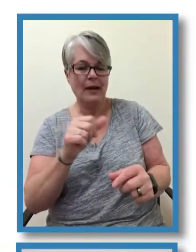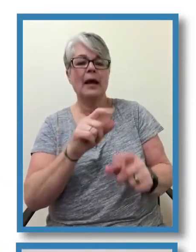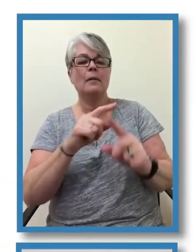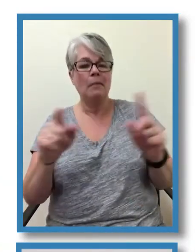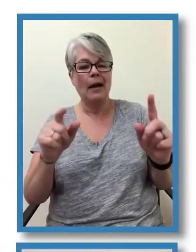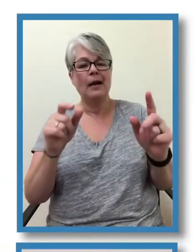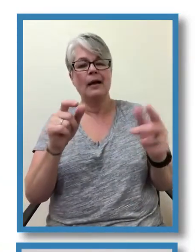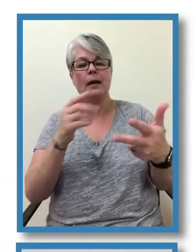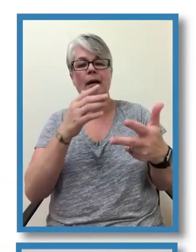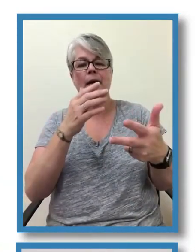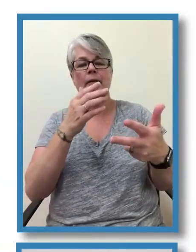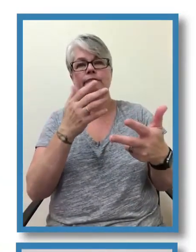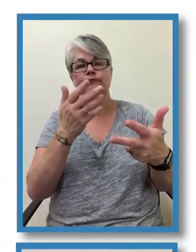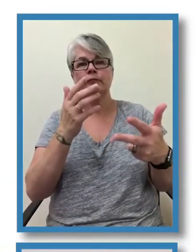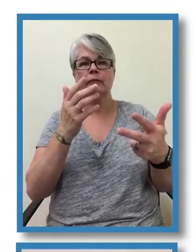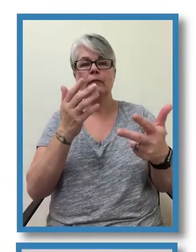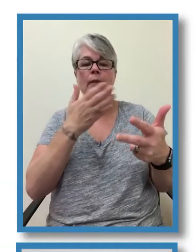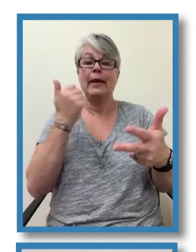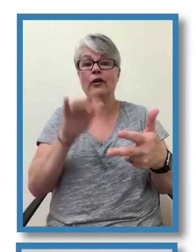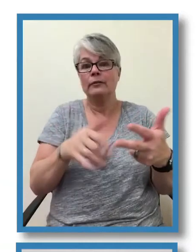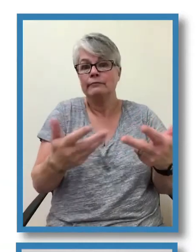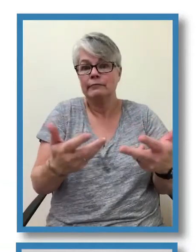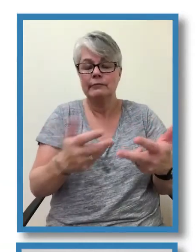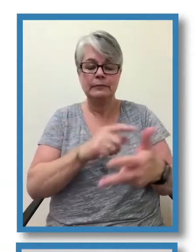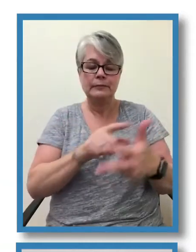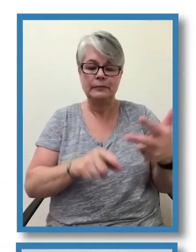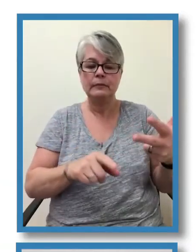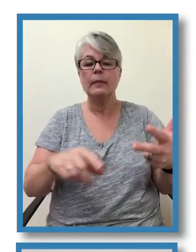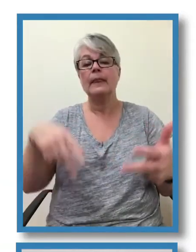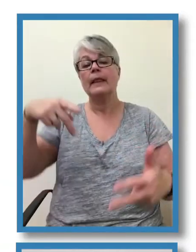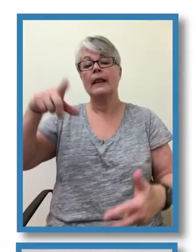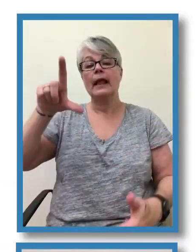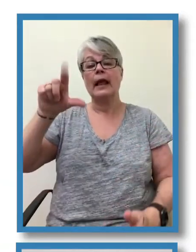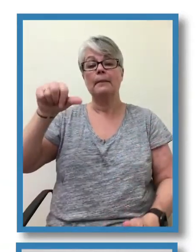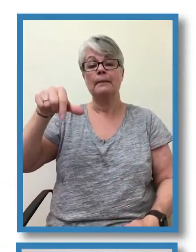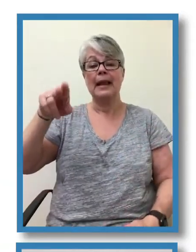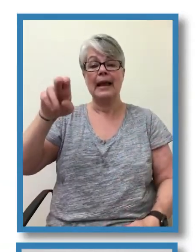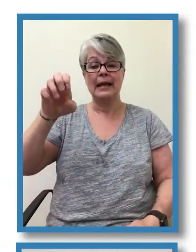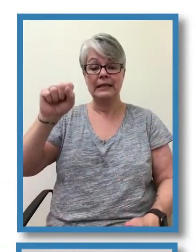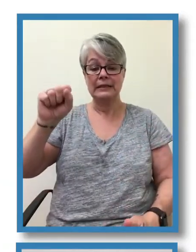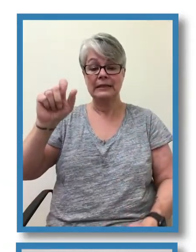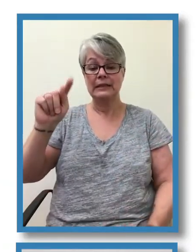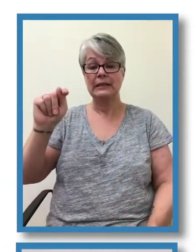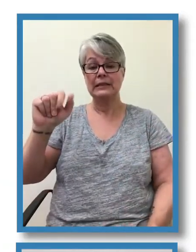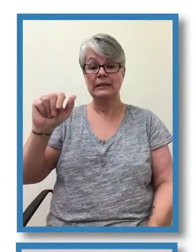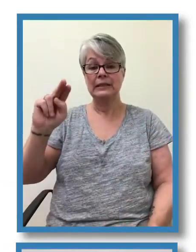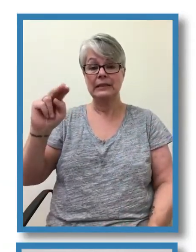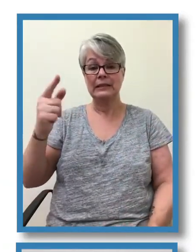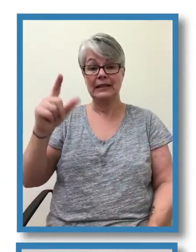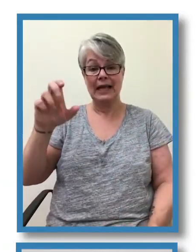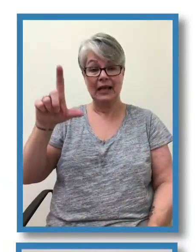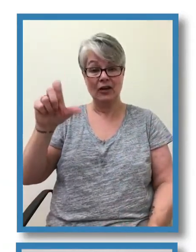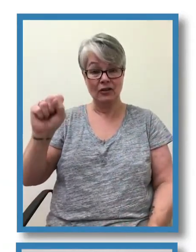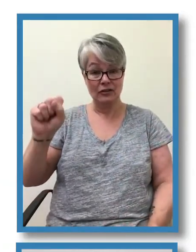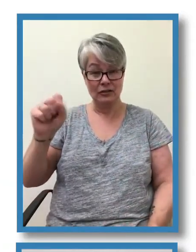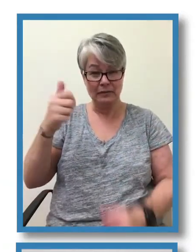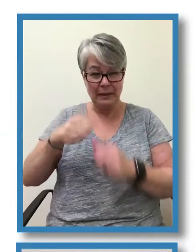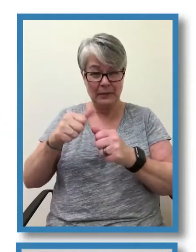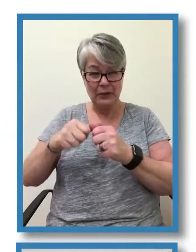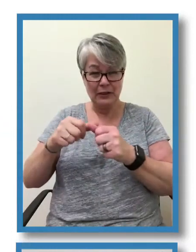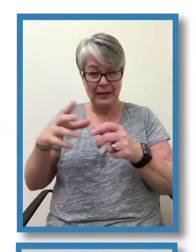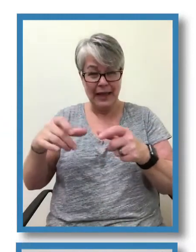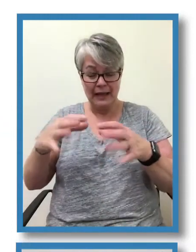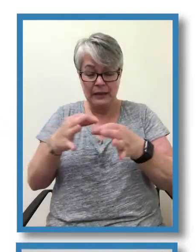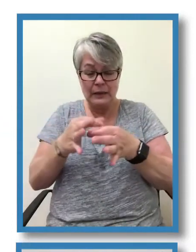course of the amyloid plaque is depicted, and the thinking of some of the current science